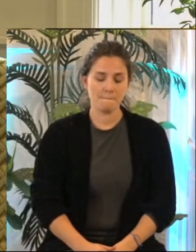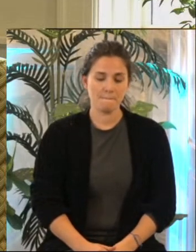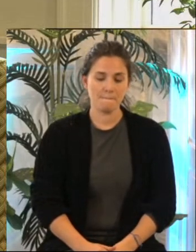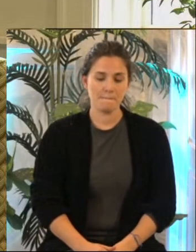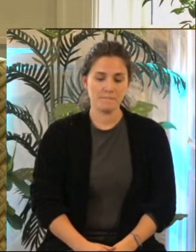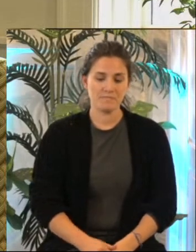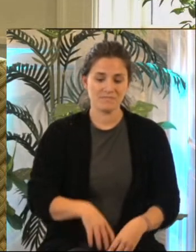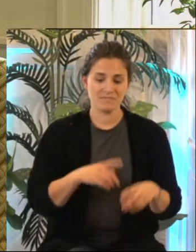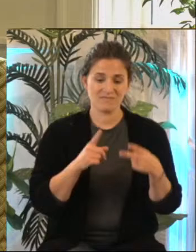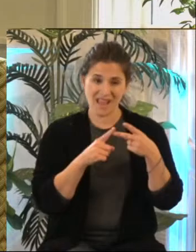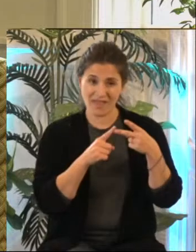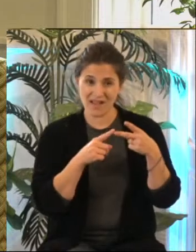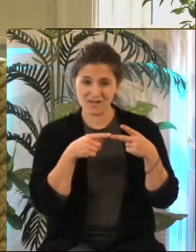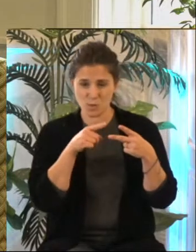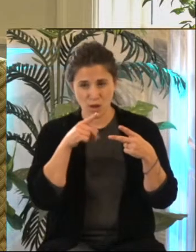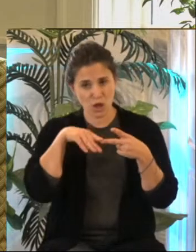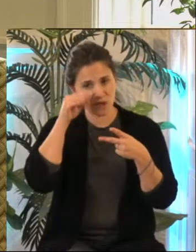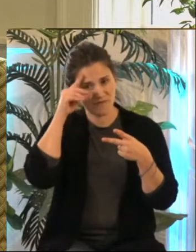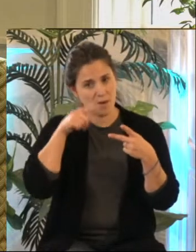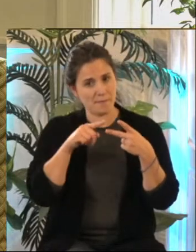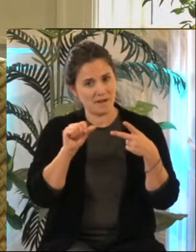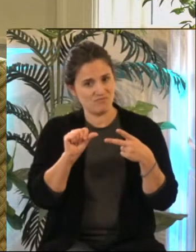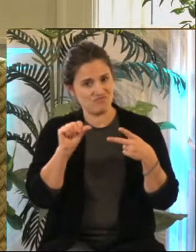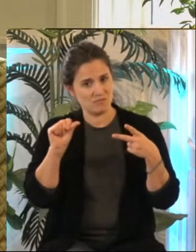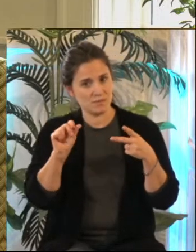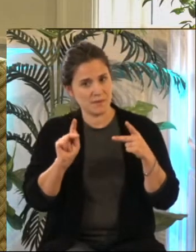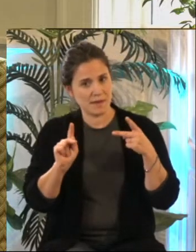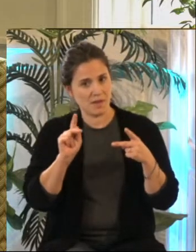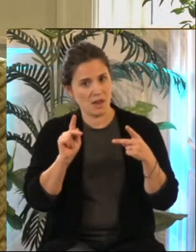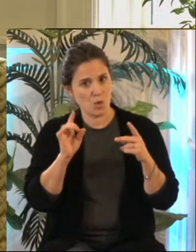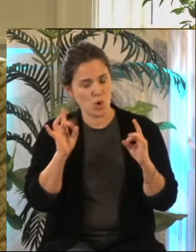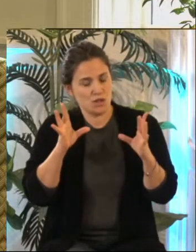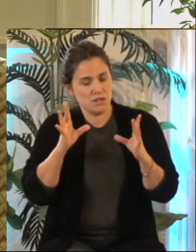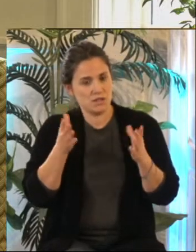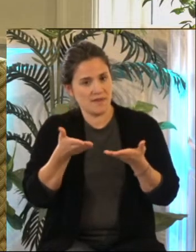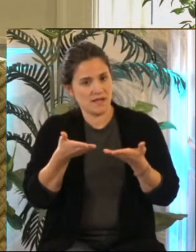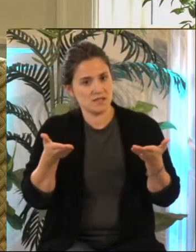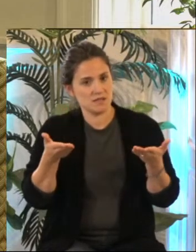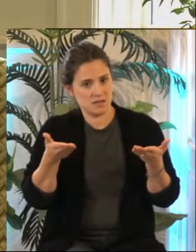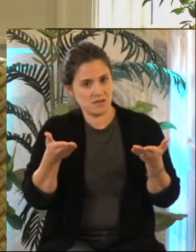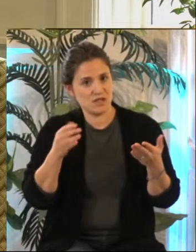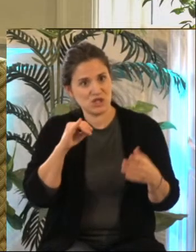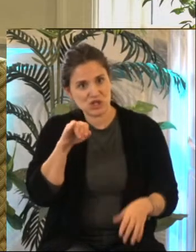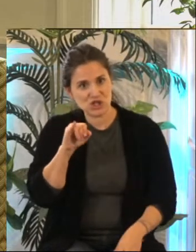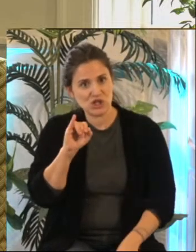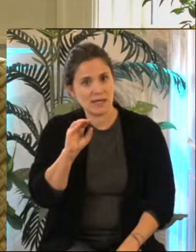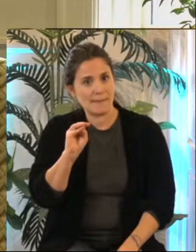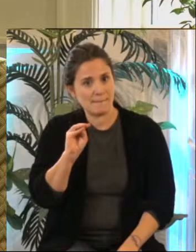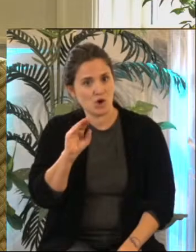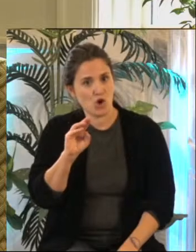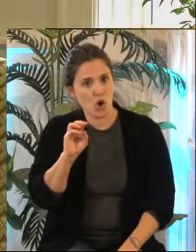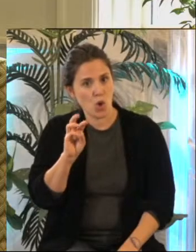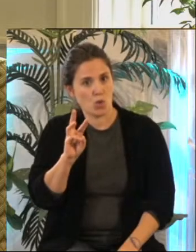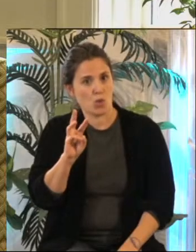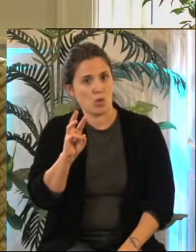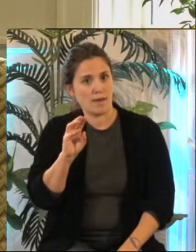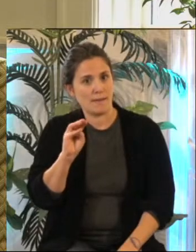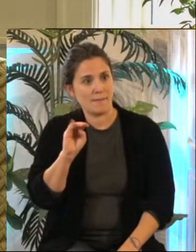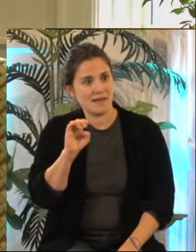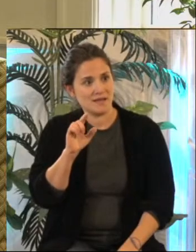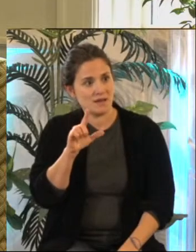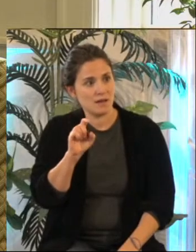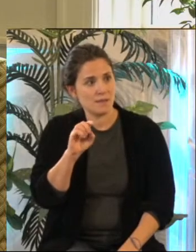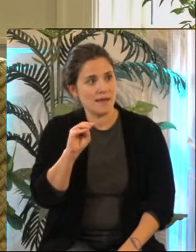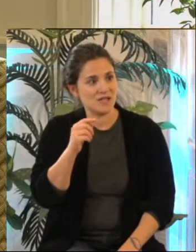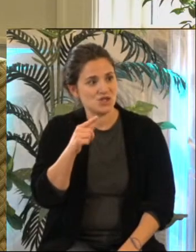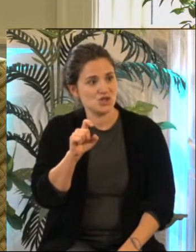like slavery, Middle Passage, Jim Crow, and all kinds of other things that last to this day. We need to draw